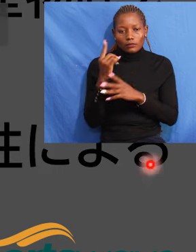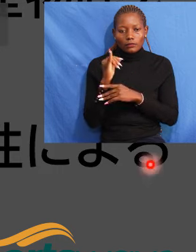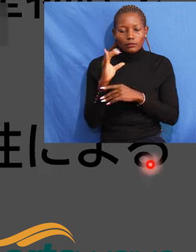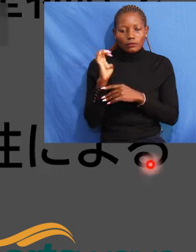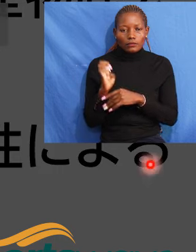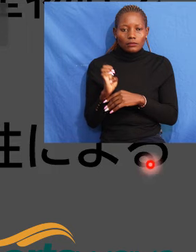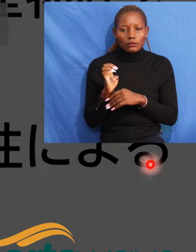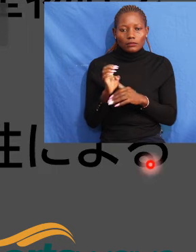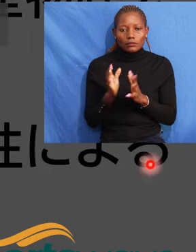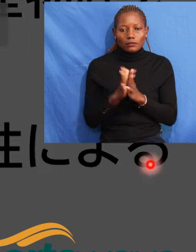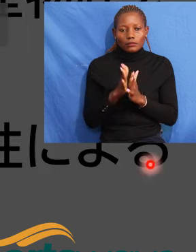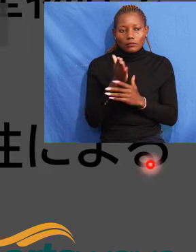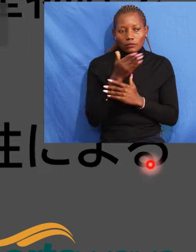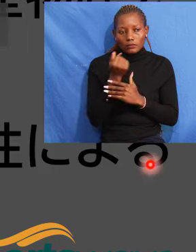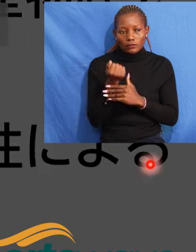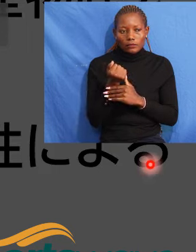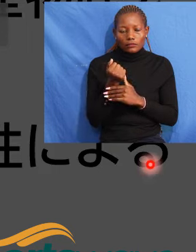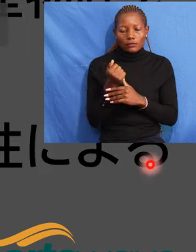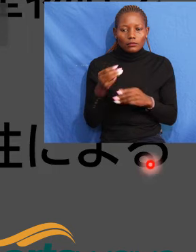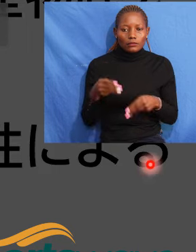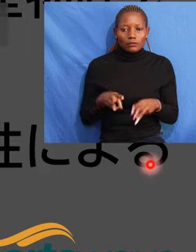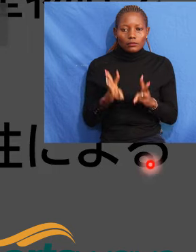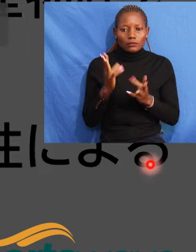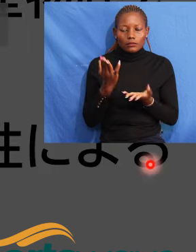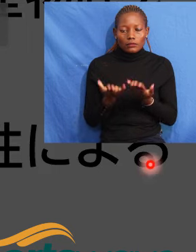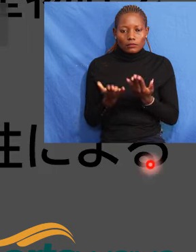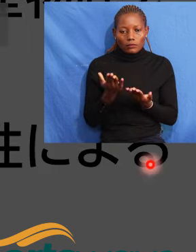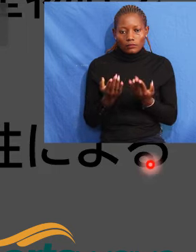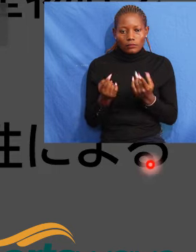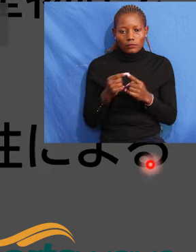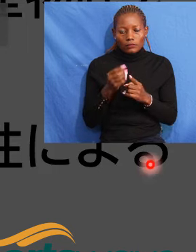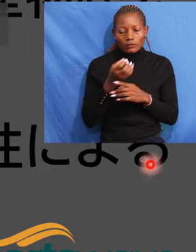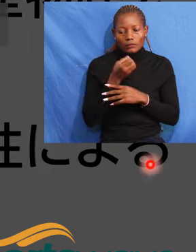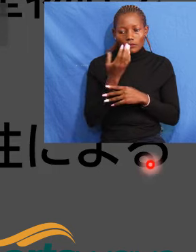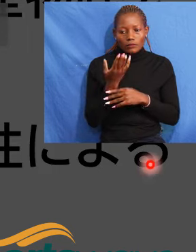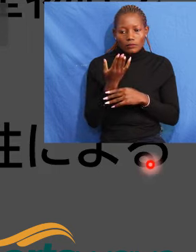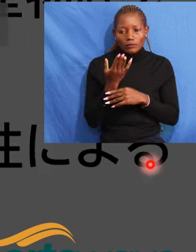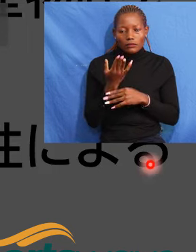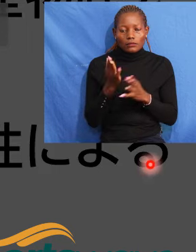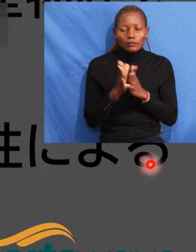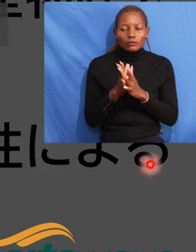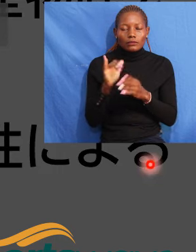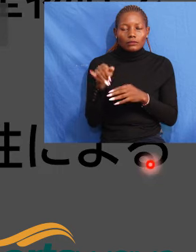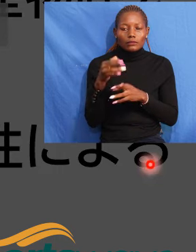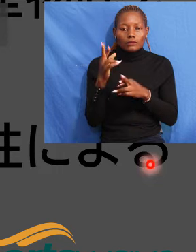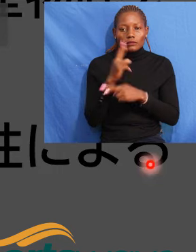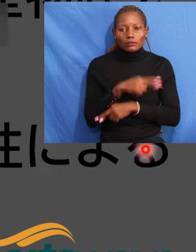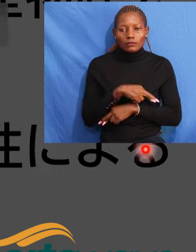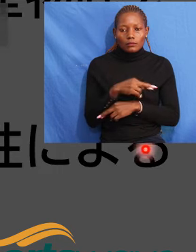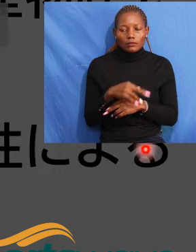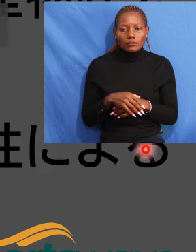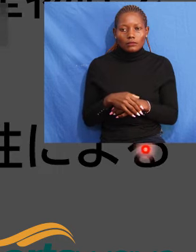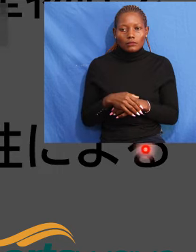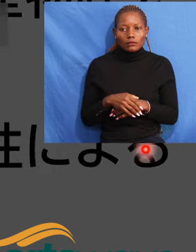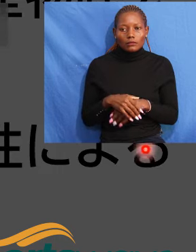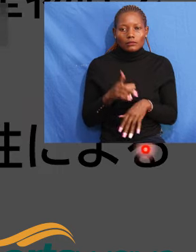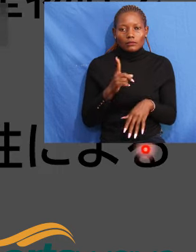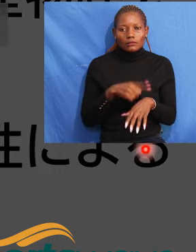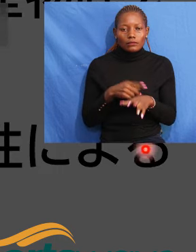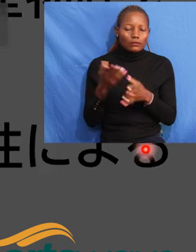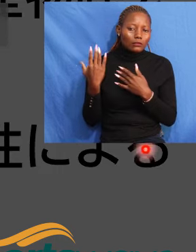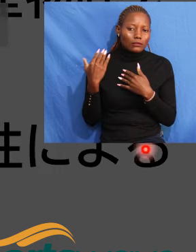were the better recovery methods compared to hot bath and just taking a rest. Why taking cold